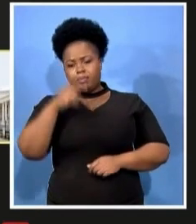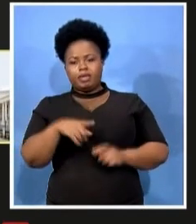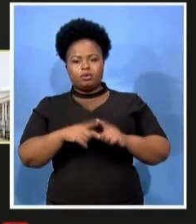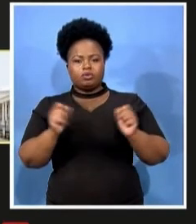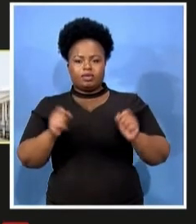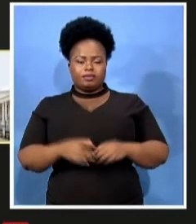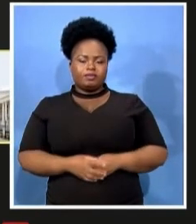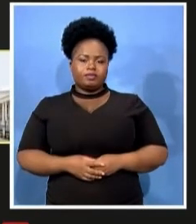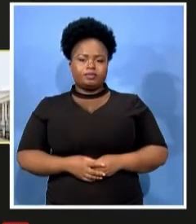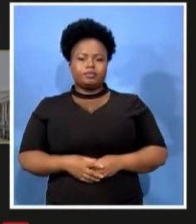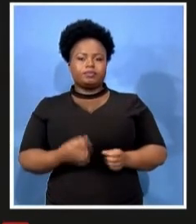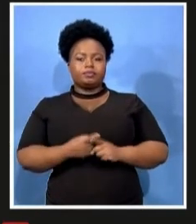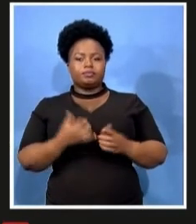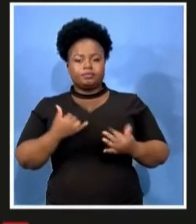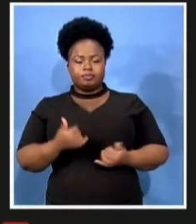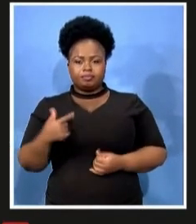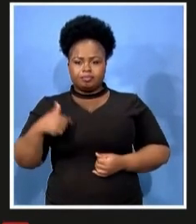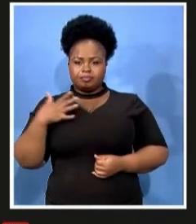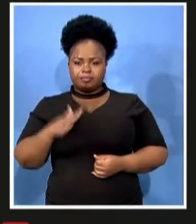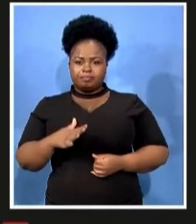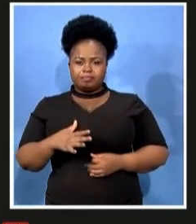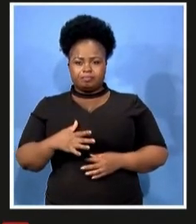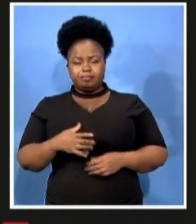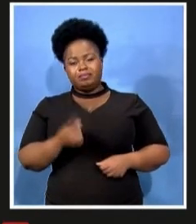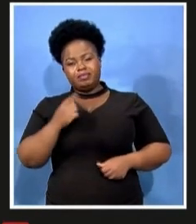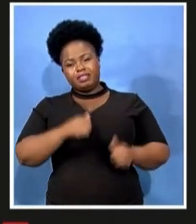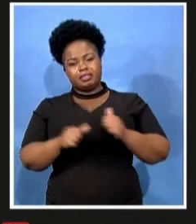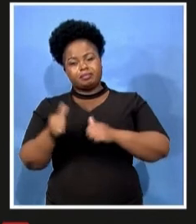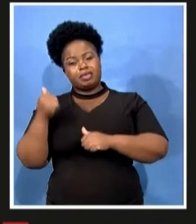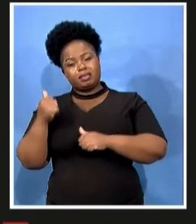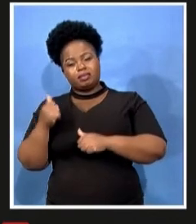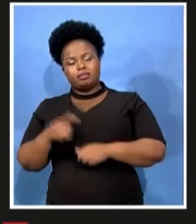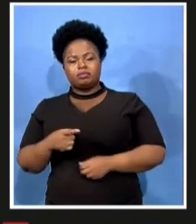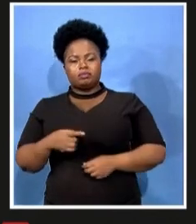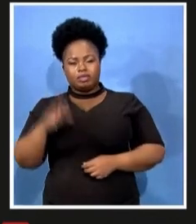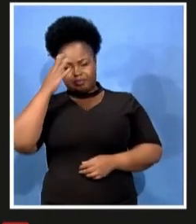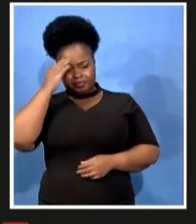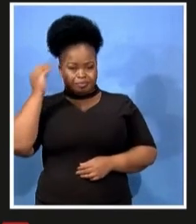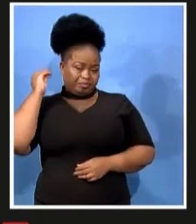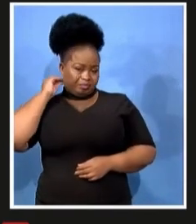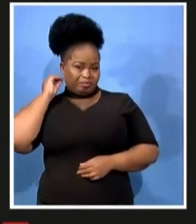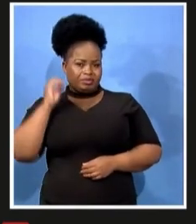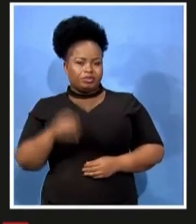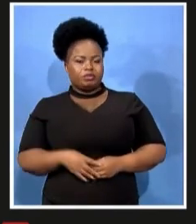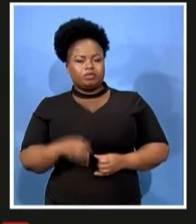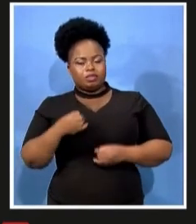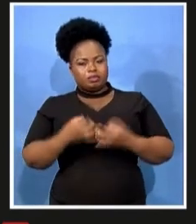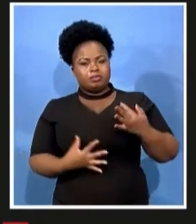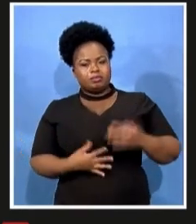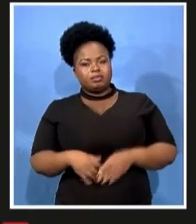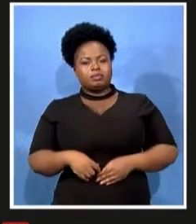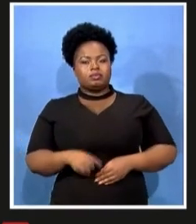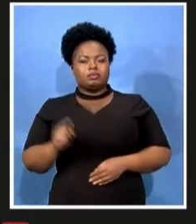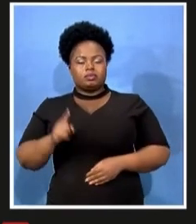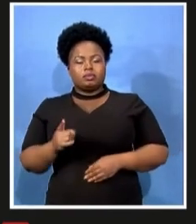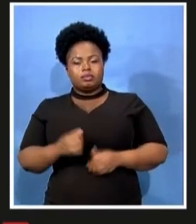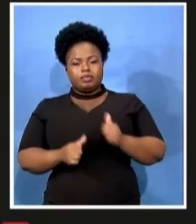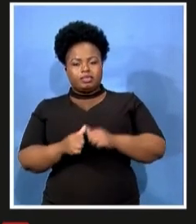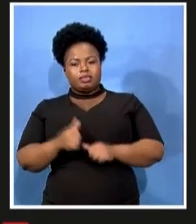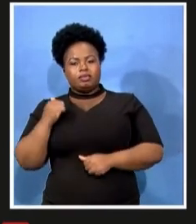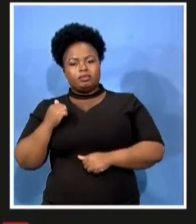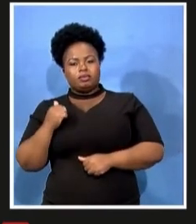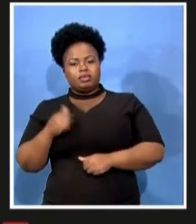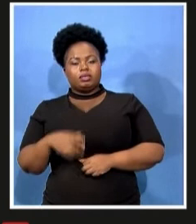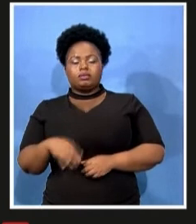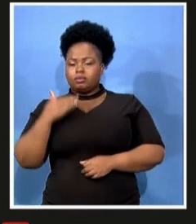back, noting this that have come through to you, take this back to the Minister of Health to then